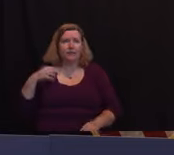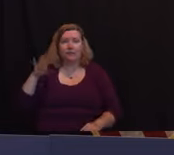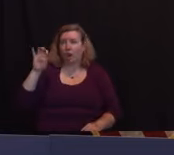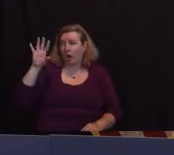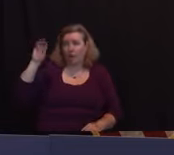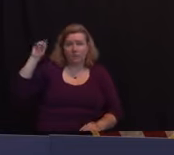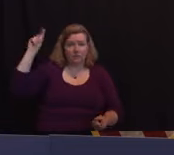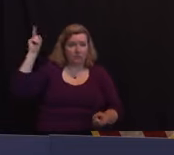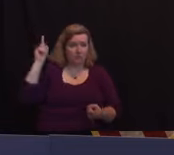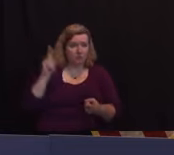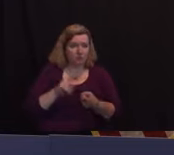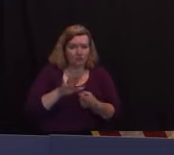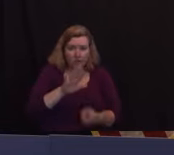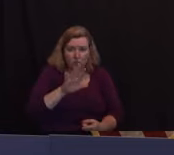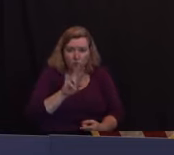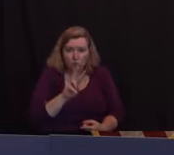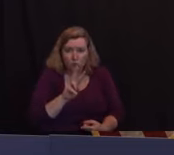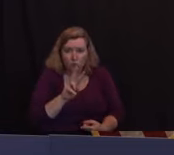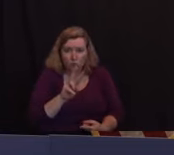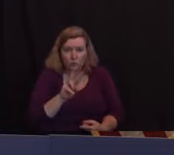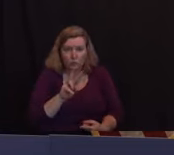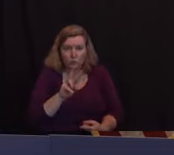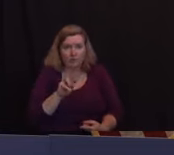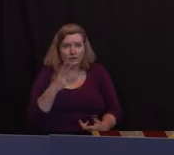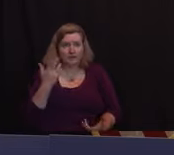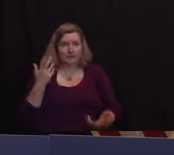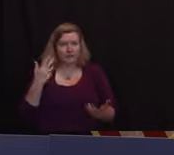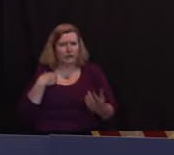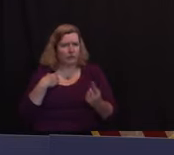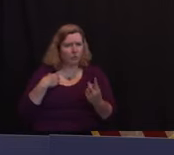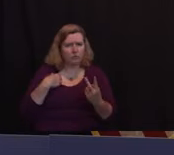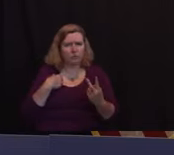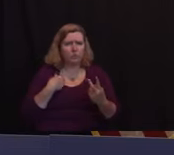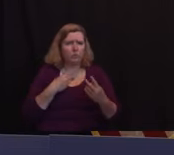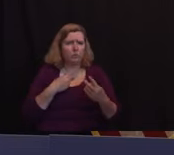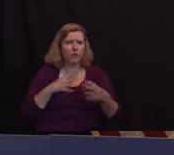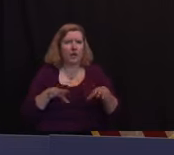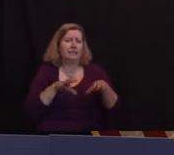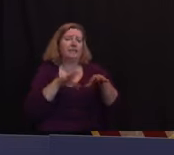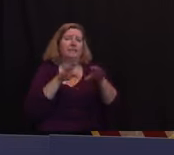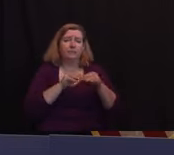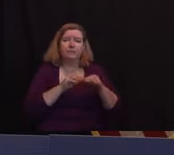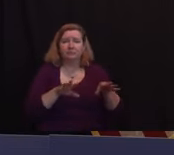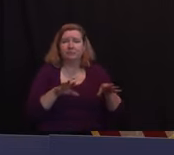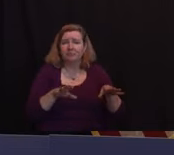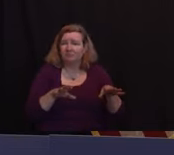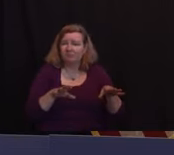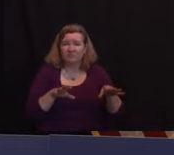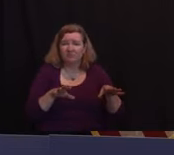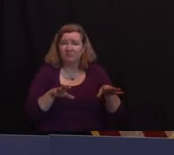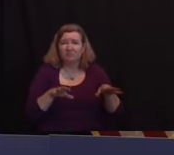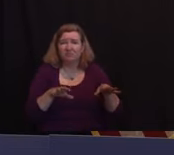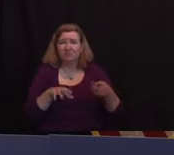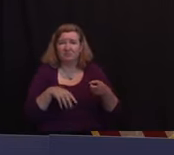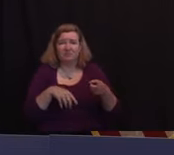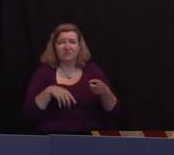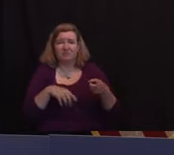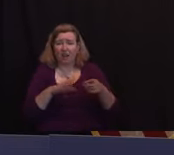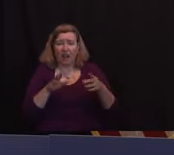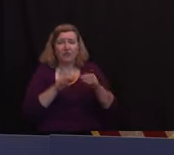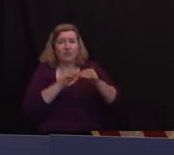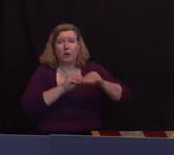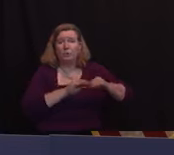of our facilities right now have what we call active outbreaks. An active outbreak is